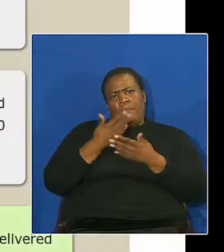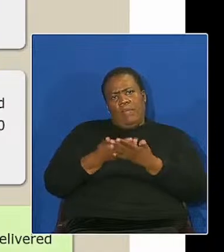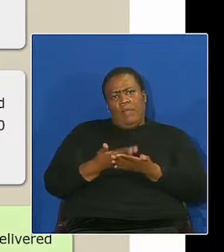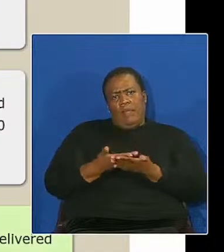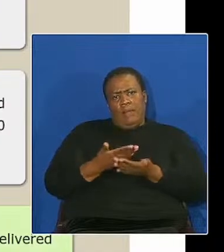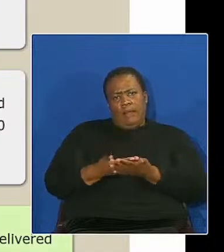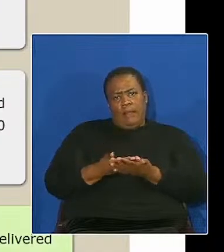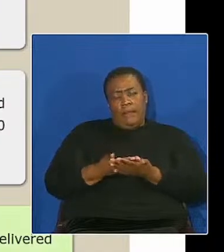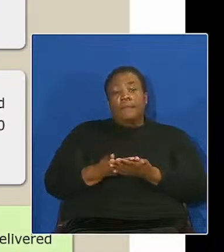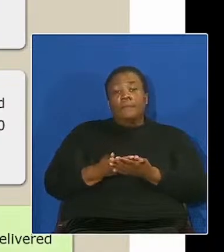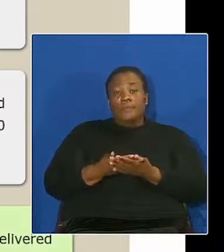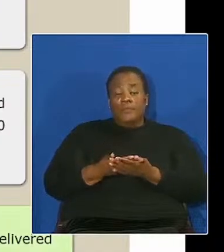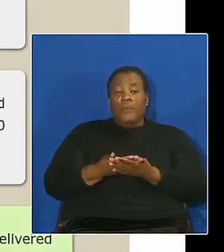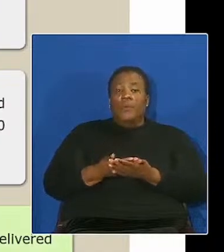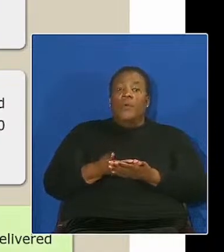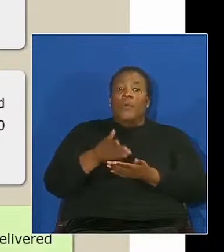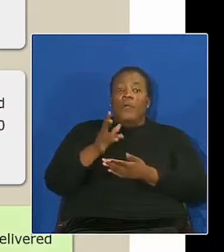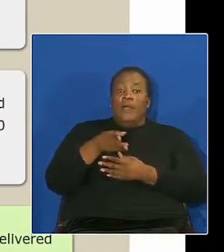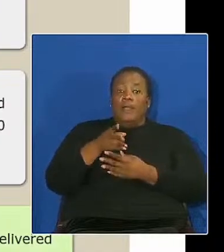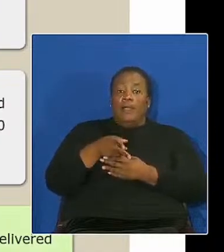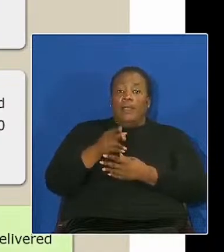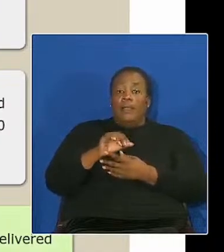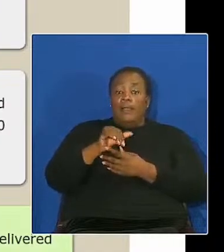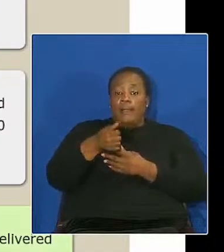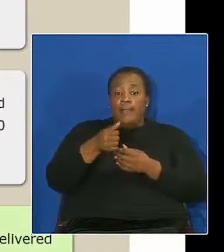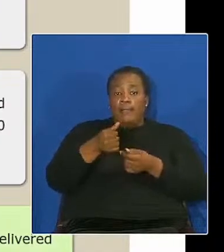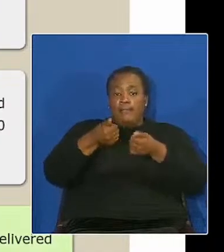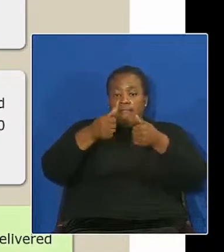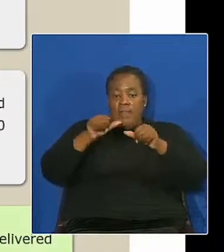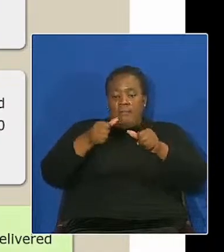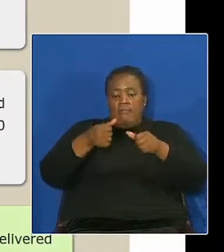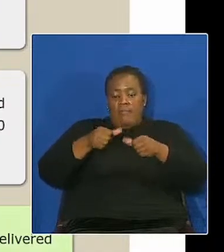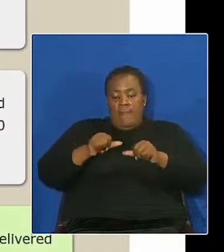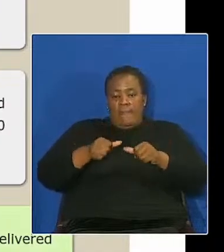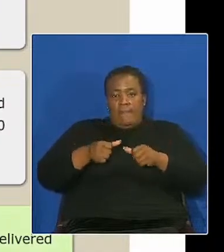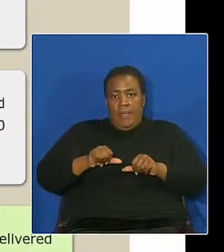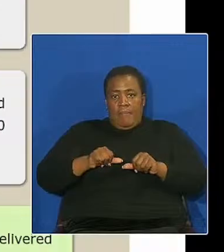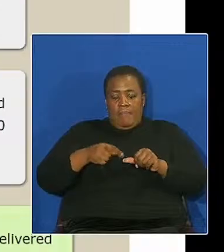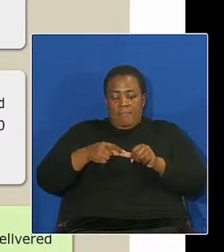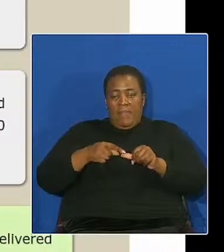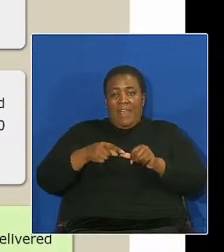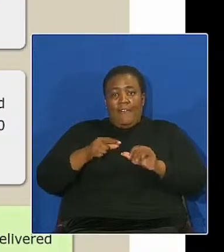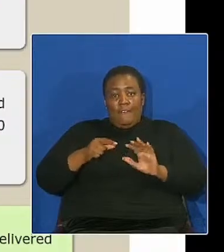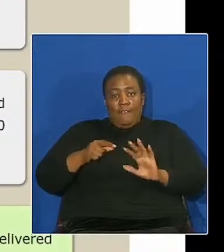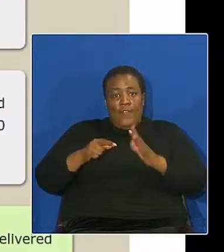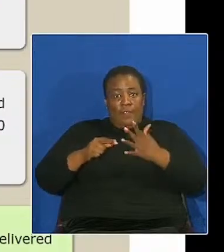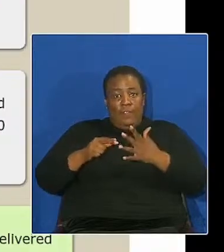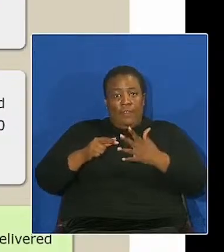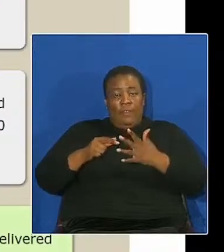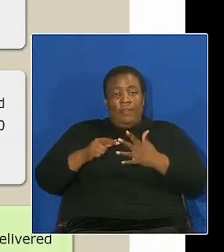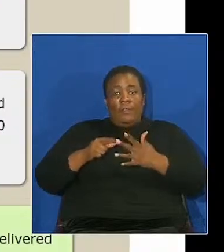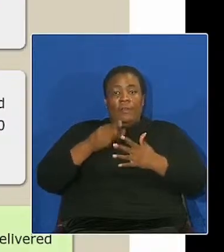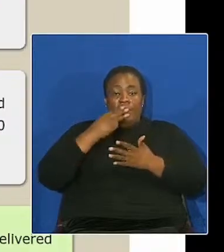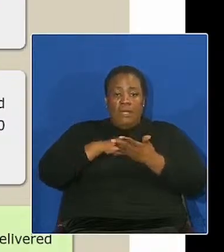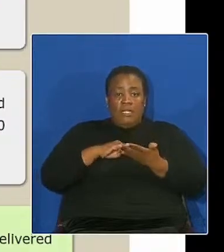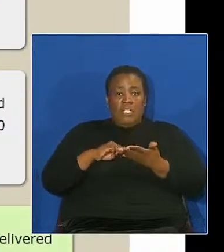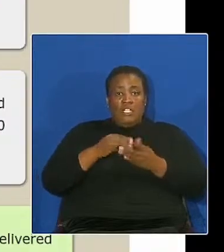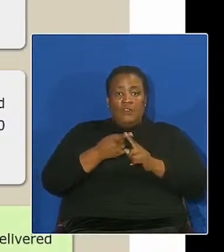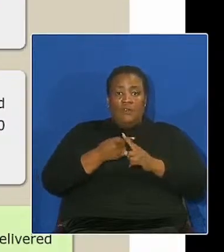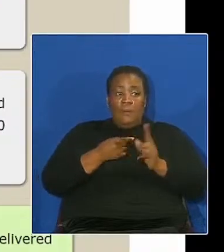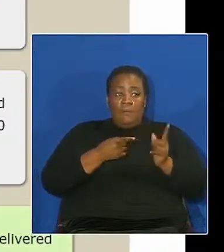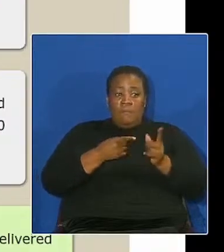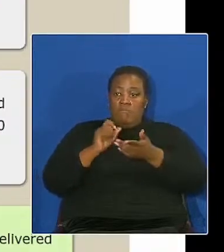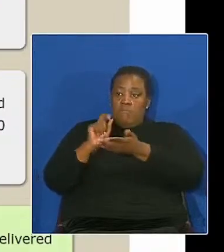also, before any response, the next message, which is the fifth message from Mr. Mokgotsi